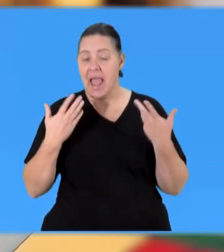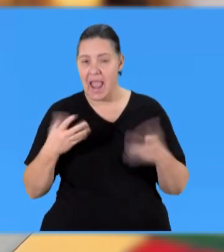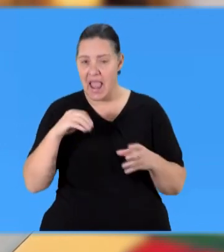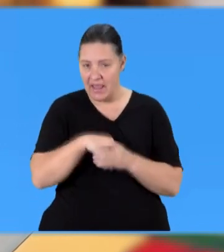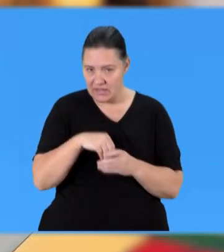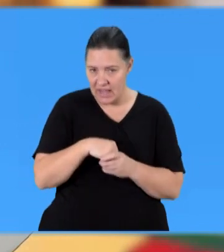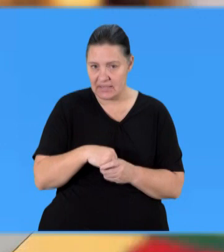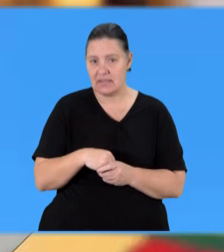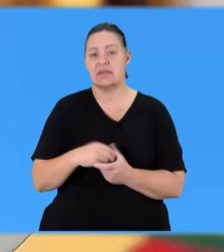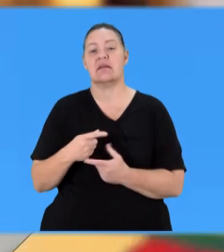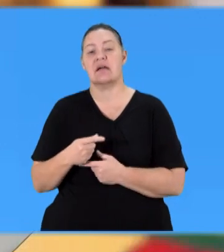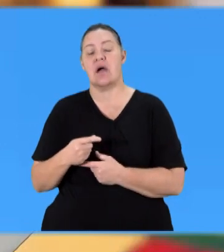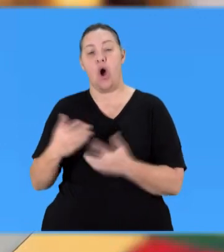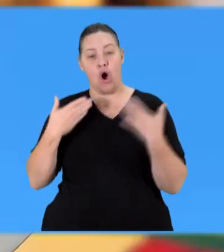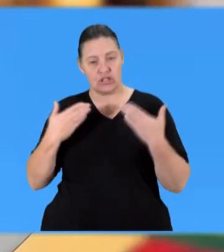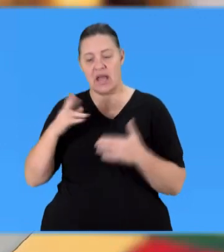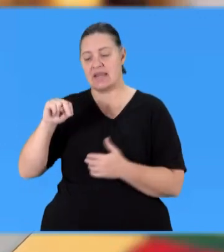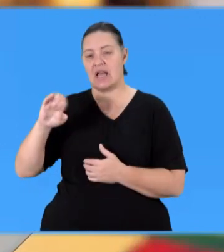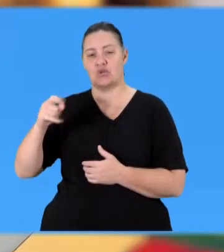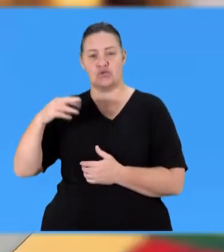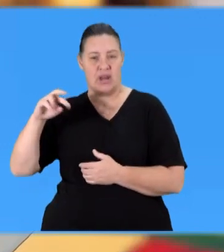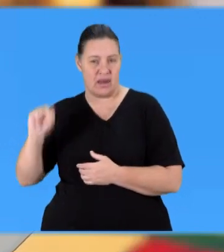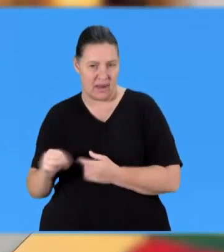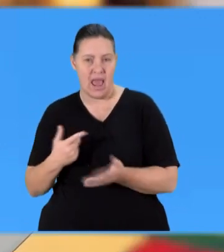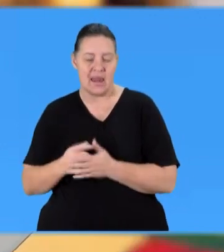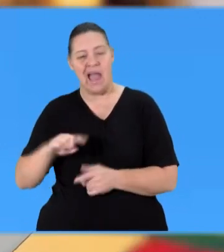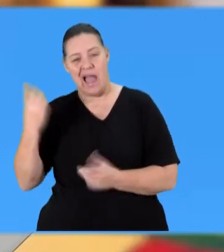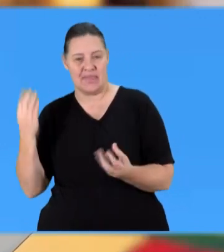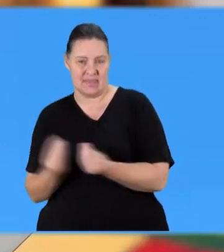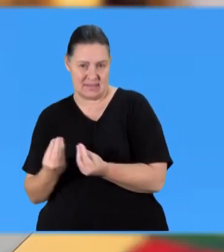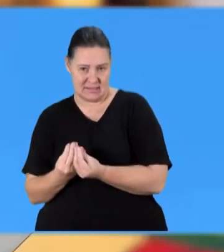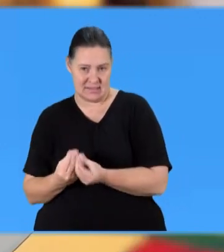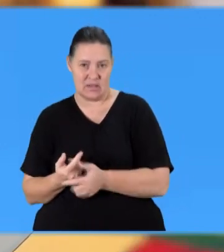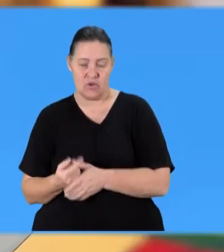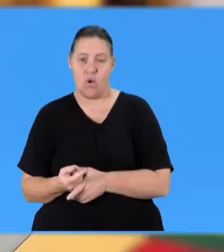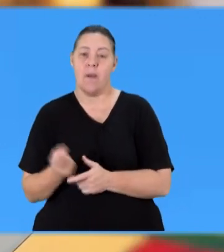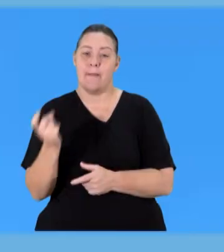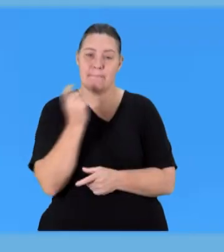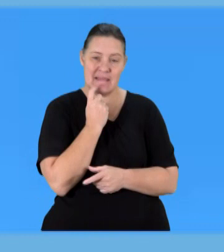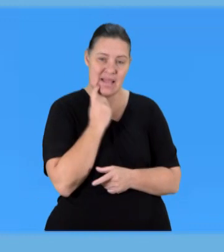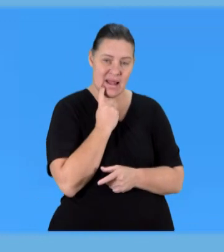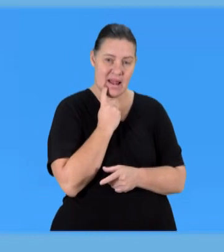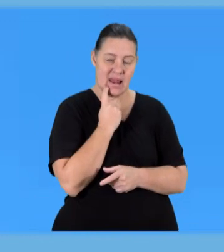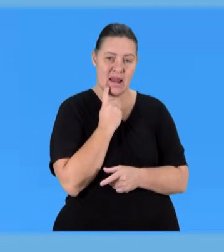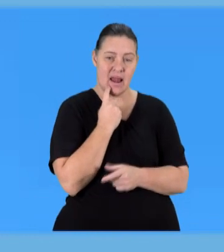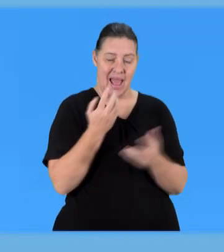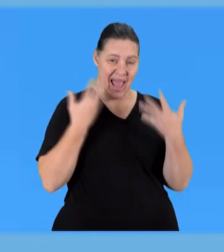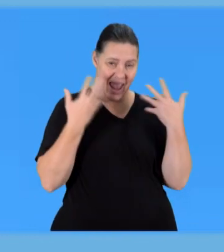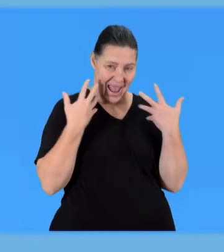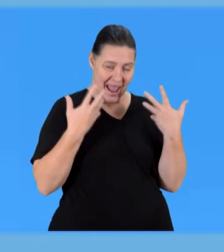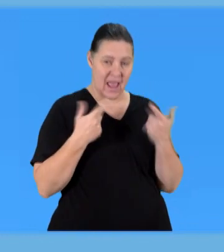air consists of oxygen and nitrogen and other substances. So now when our metal is reacting with